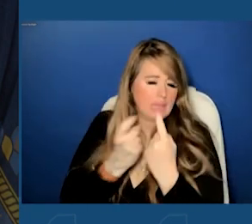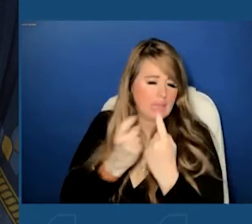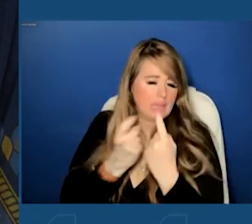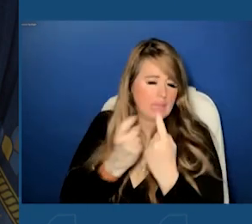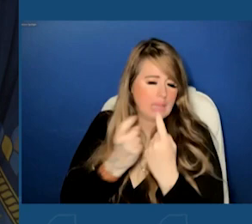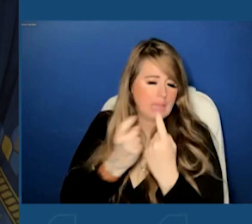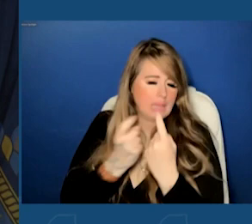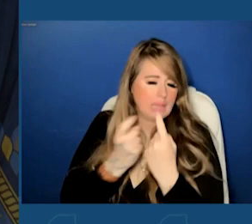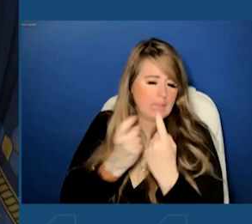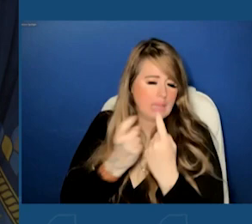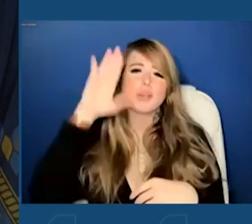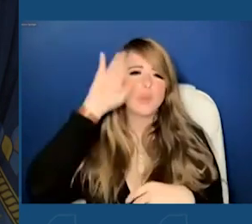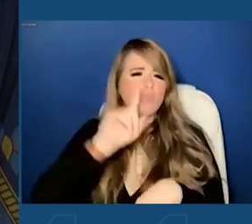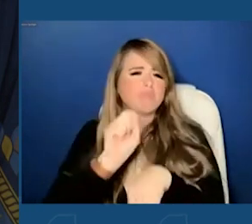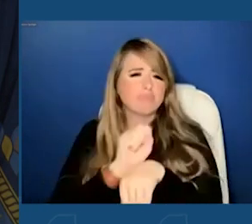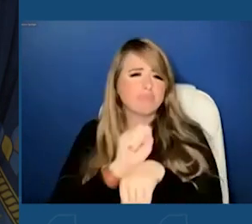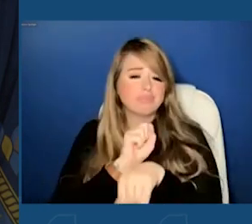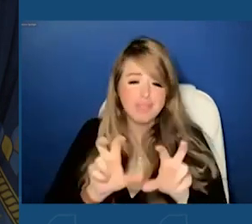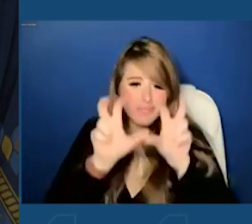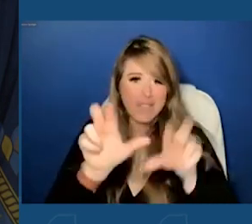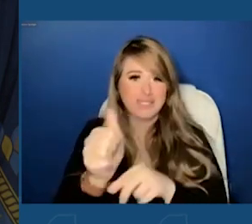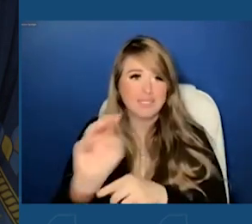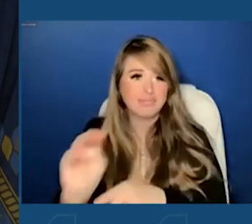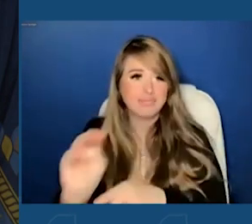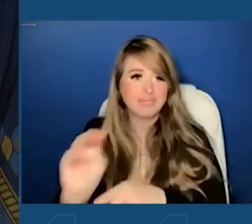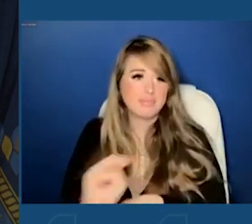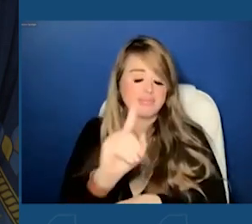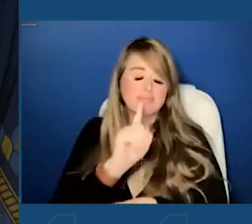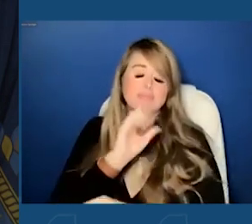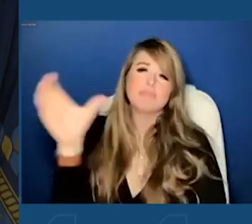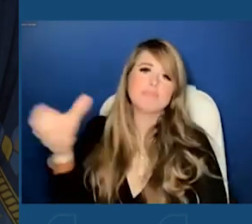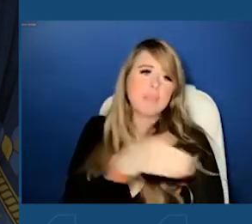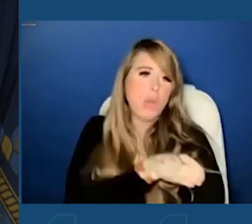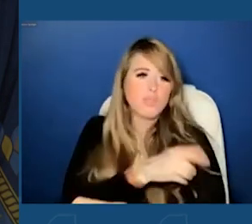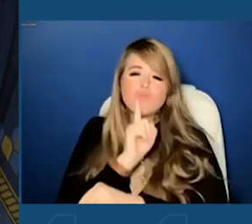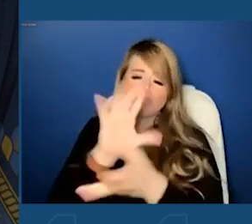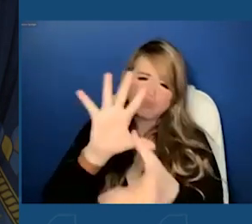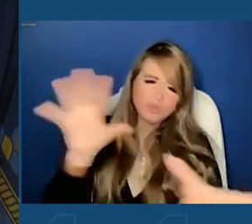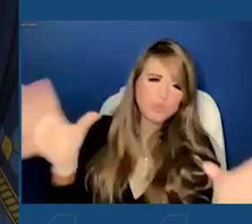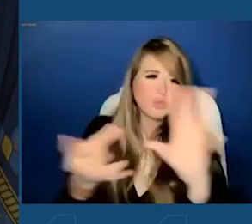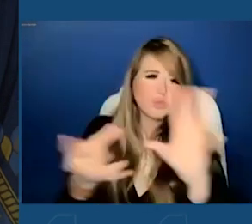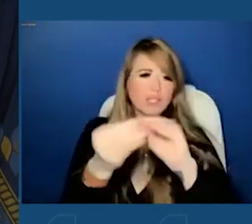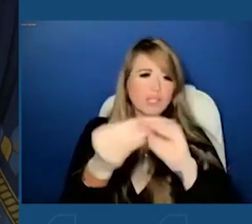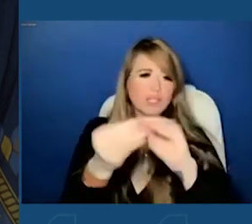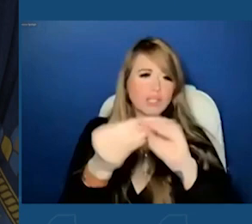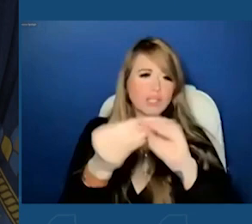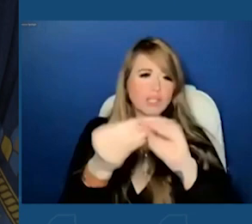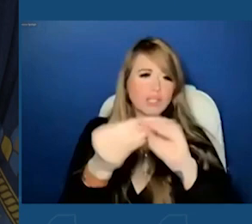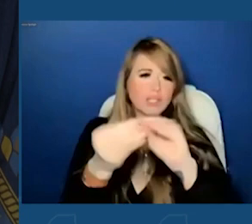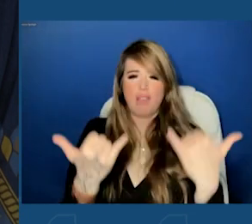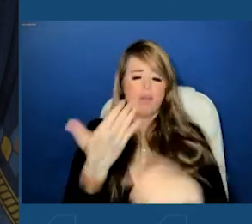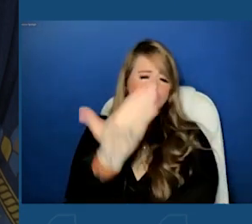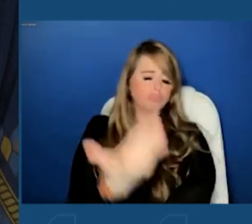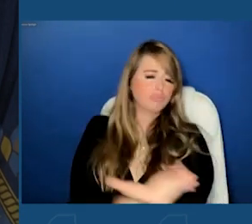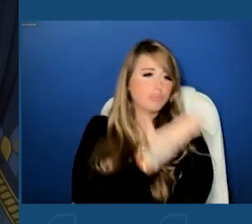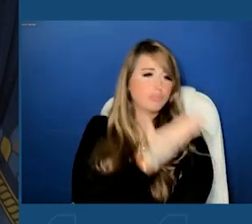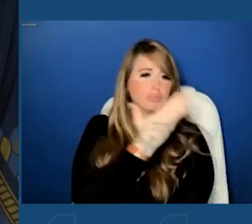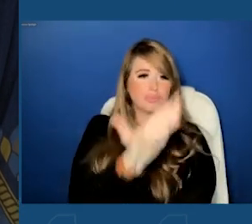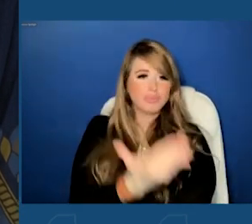that is and how transformative it is for the communities, and that's exactly what we're doing here now. So I want people to